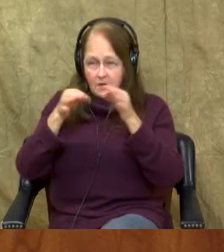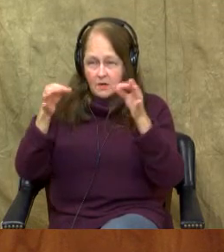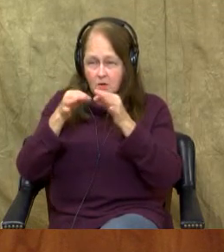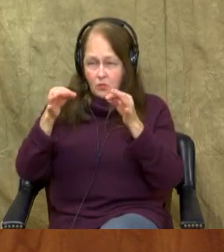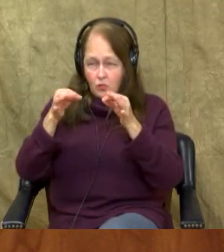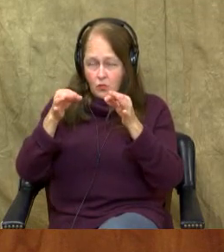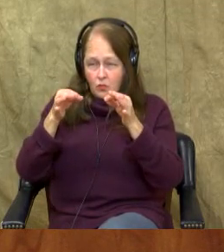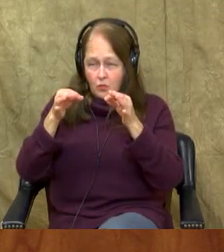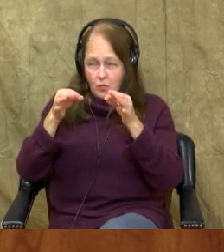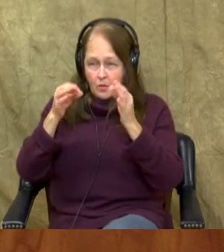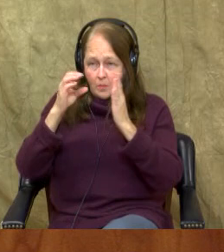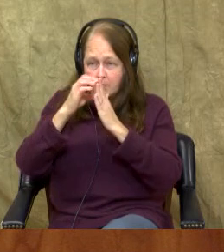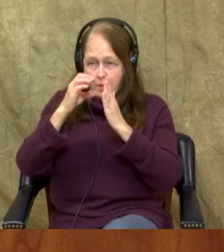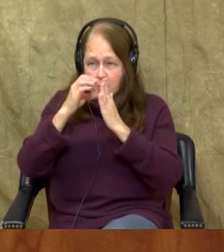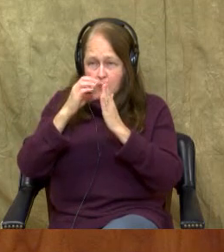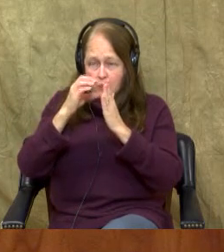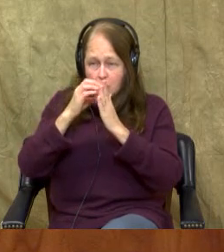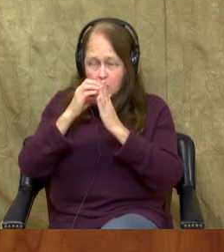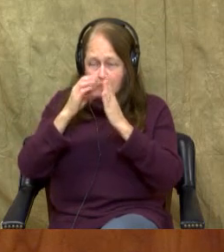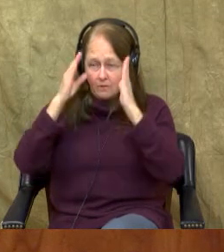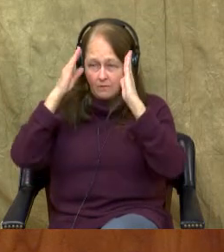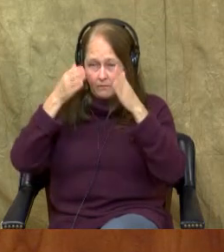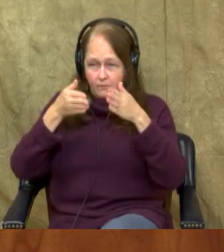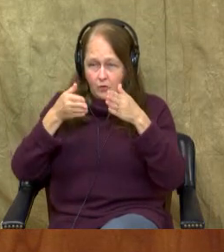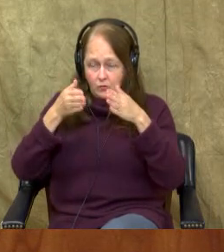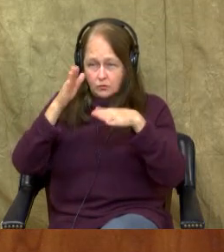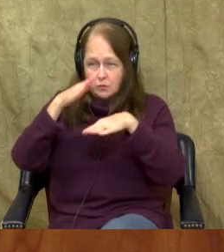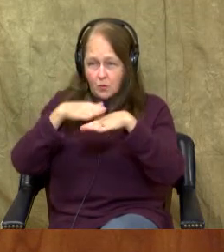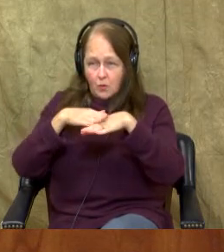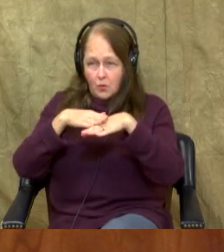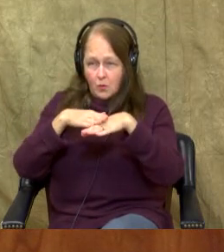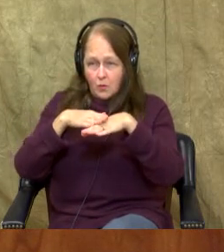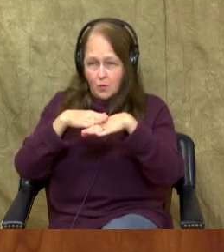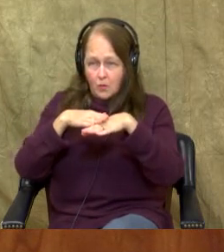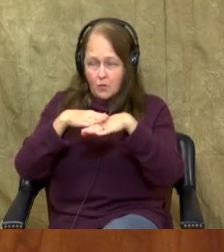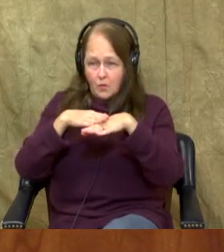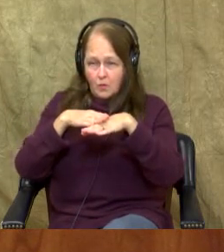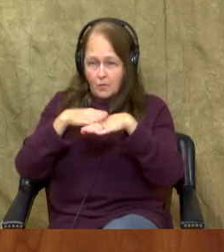a paragraph focus on the structure of the text.